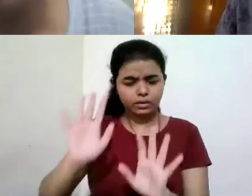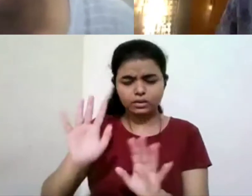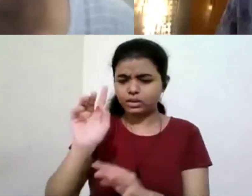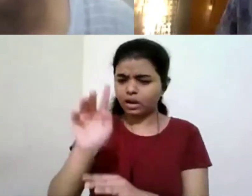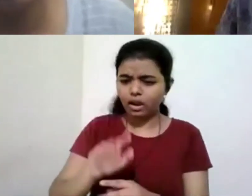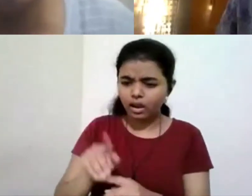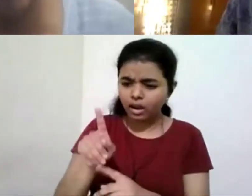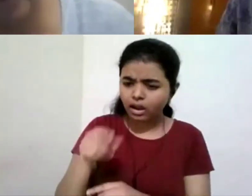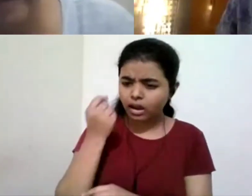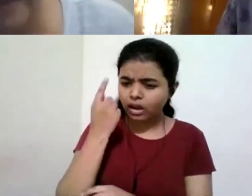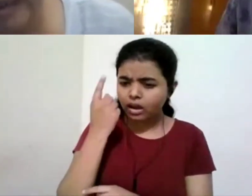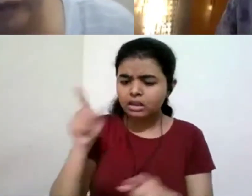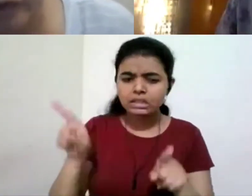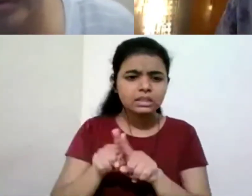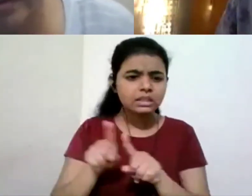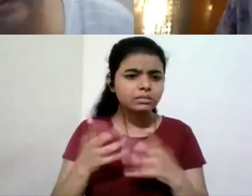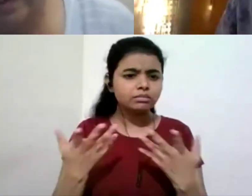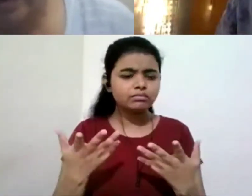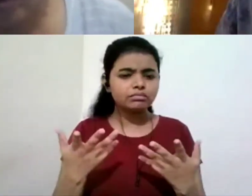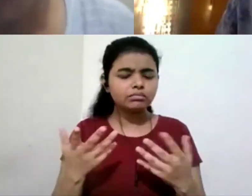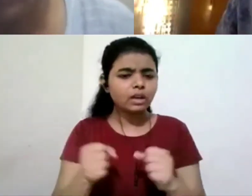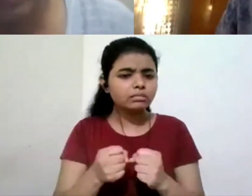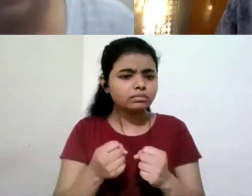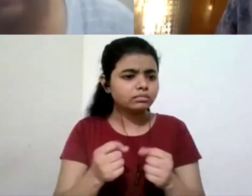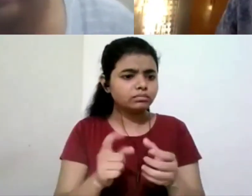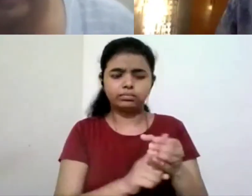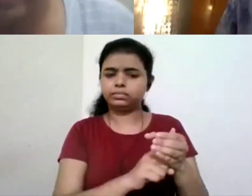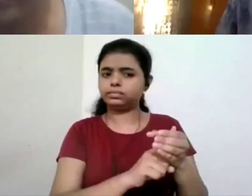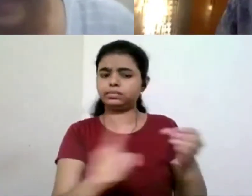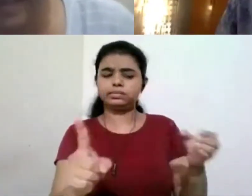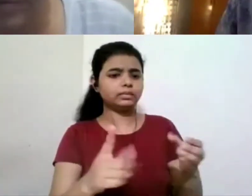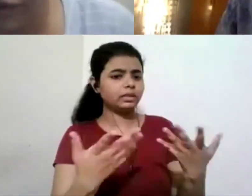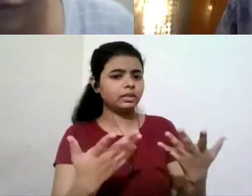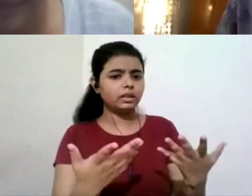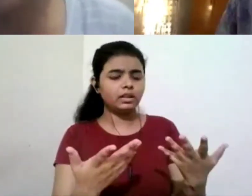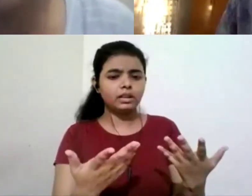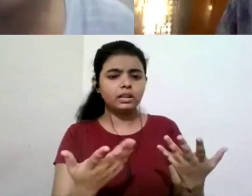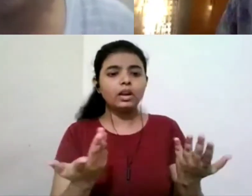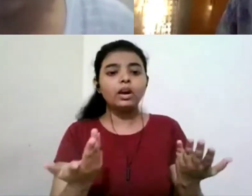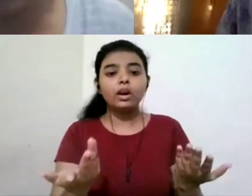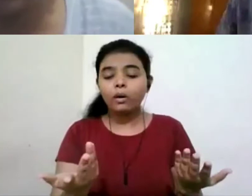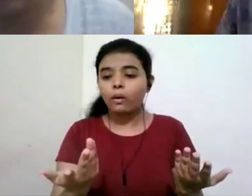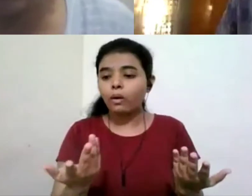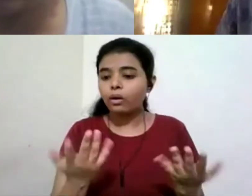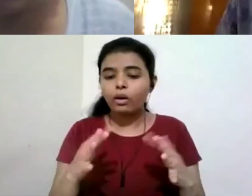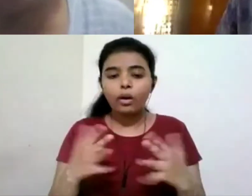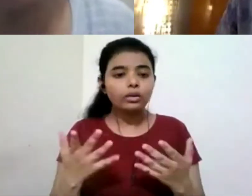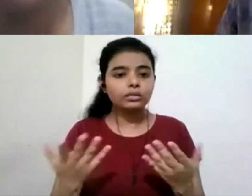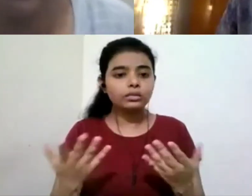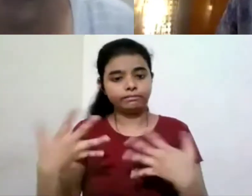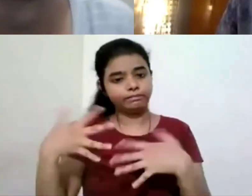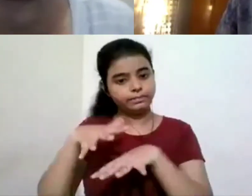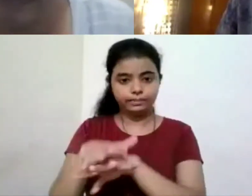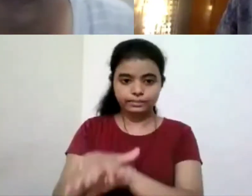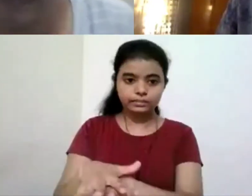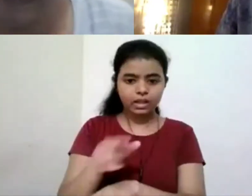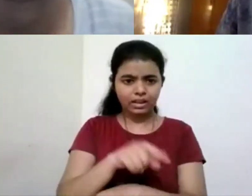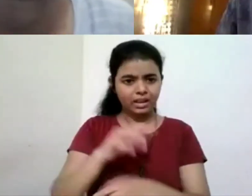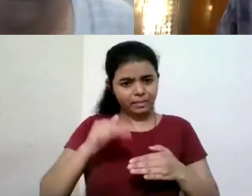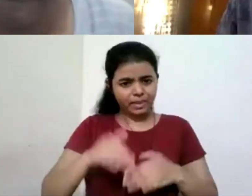of hardwired exclusions, or we have said the feasibility of inclusion is only till here.